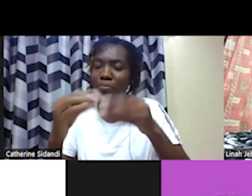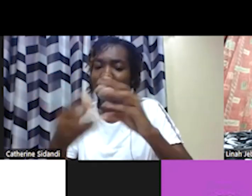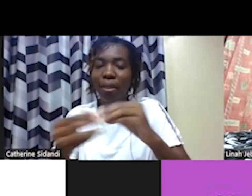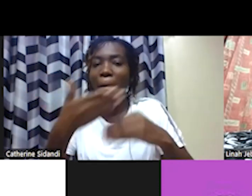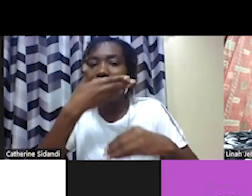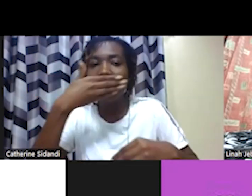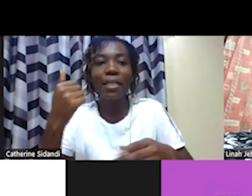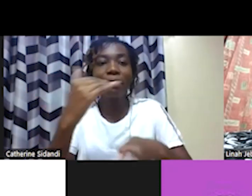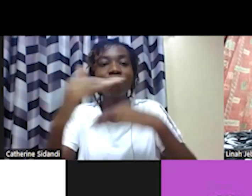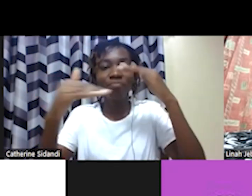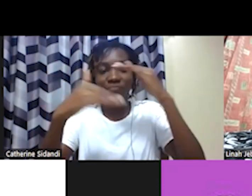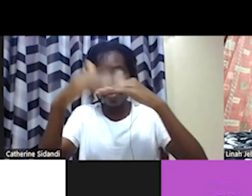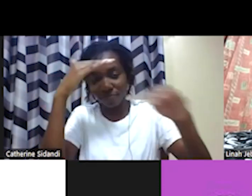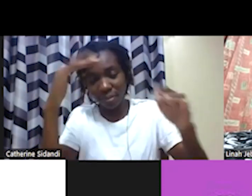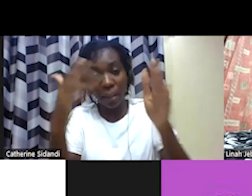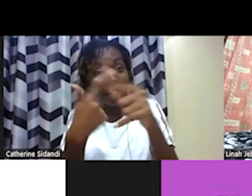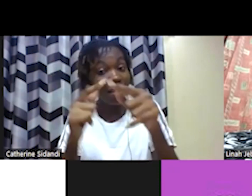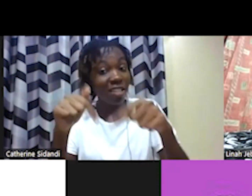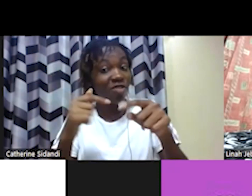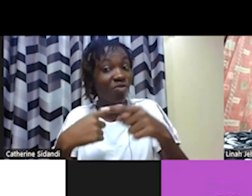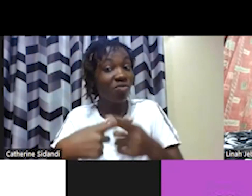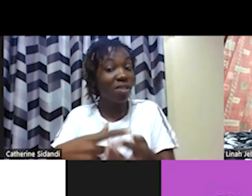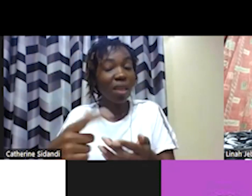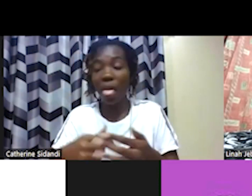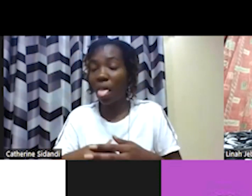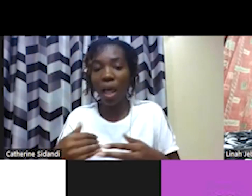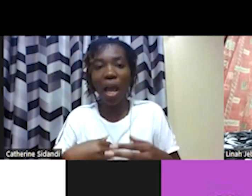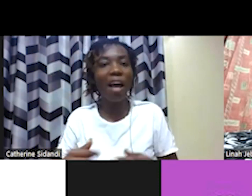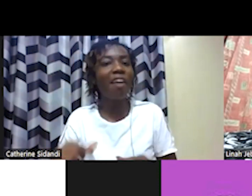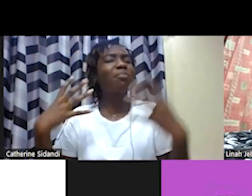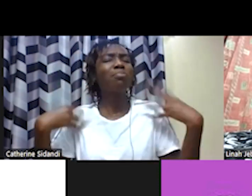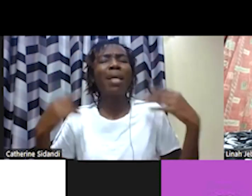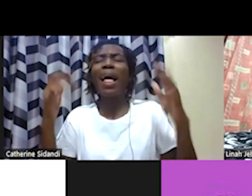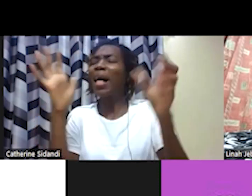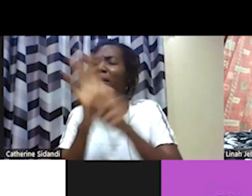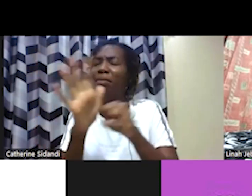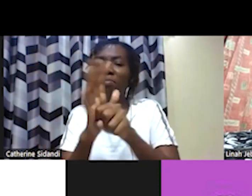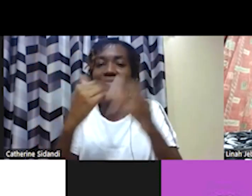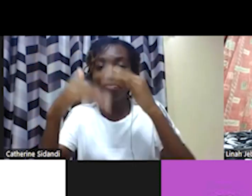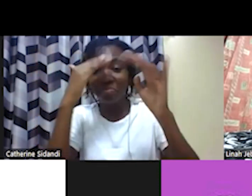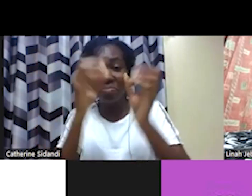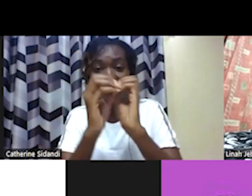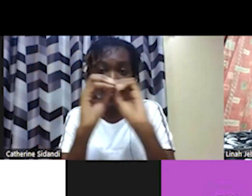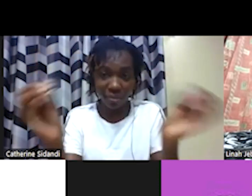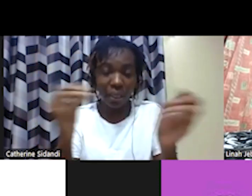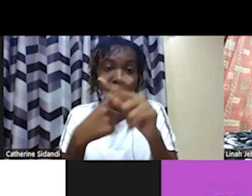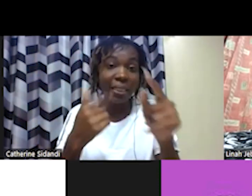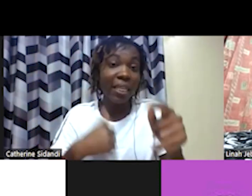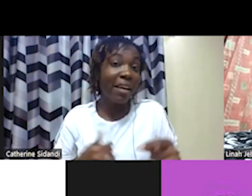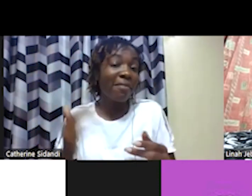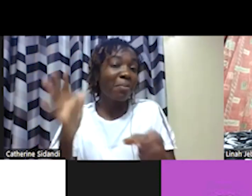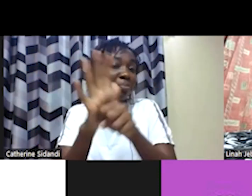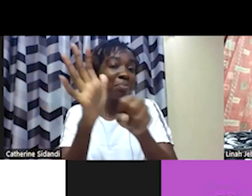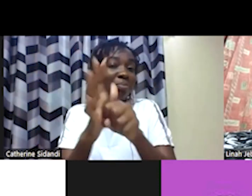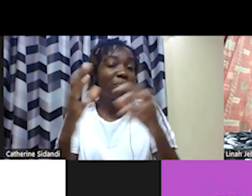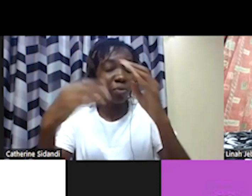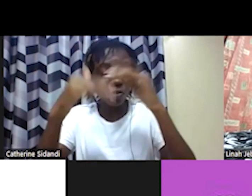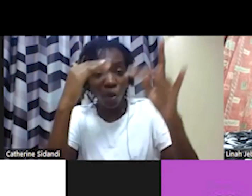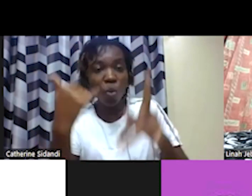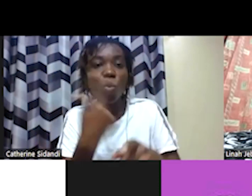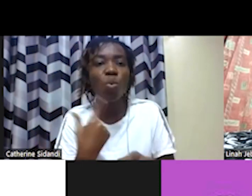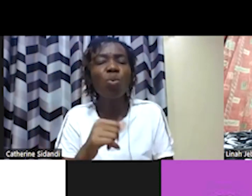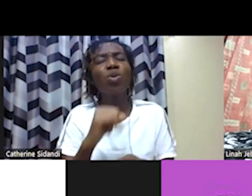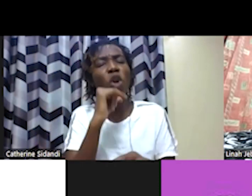week, somebody reminded me that we have a lot of practitioners who are not professional, and we have a lot of professionals who are not